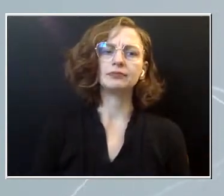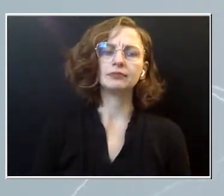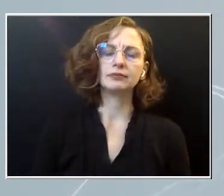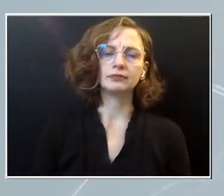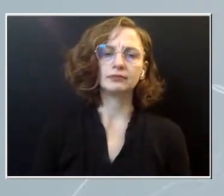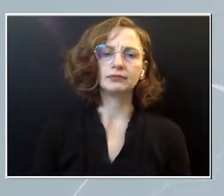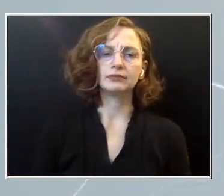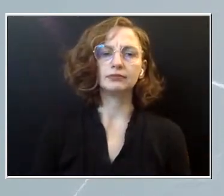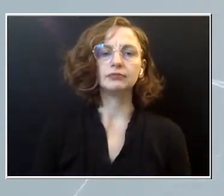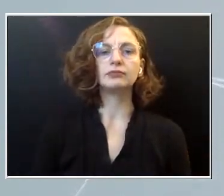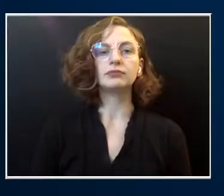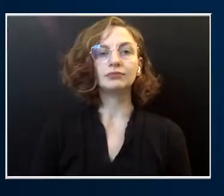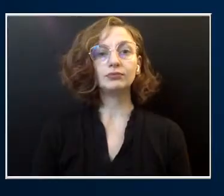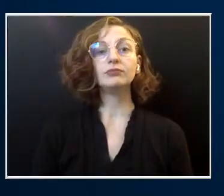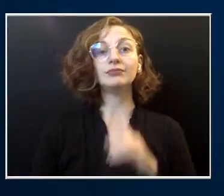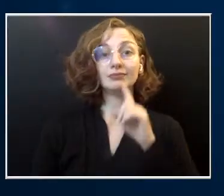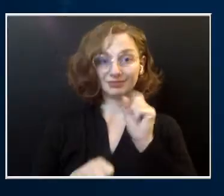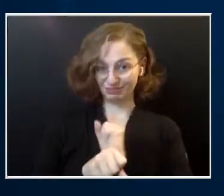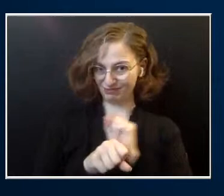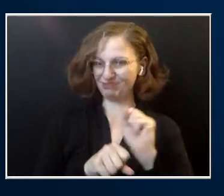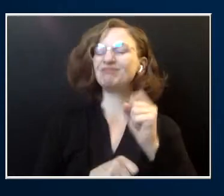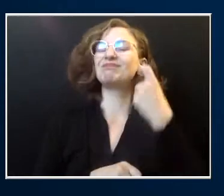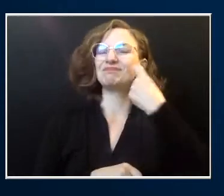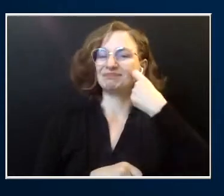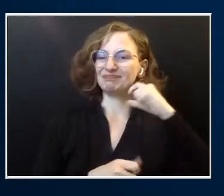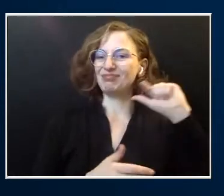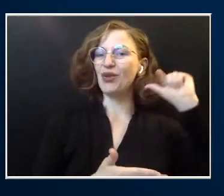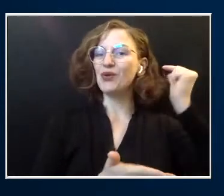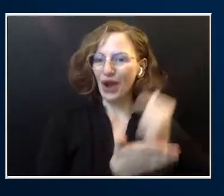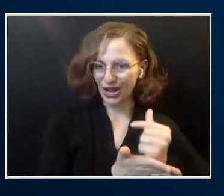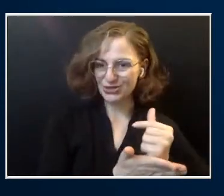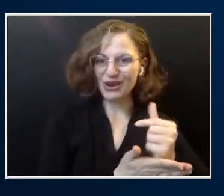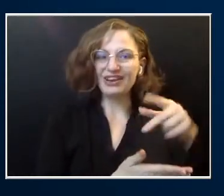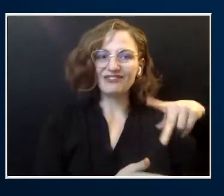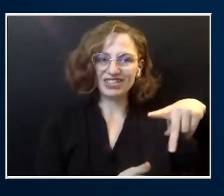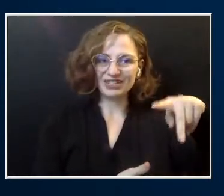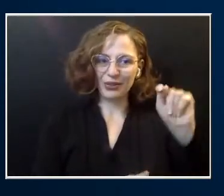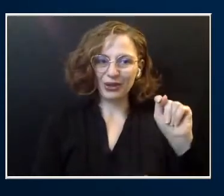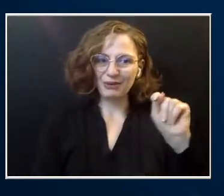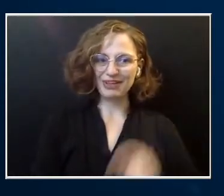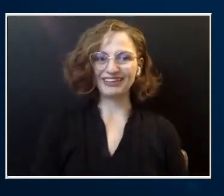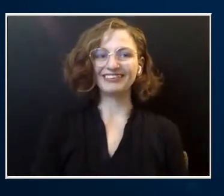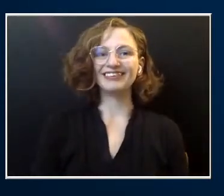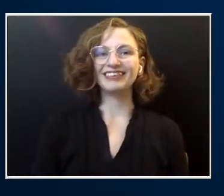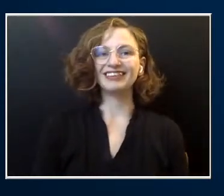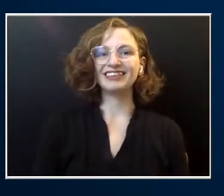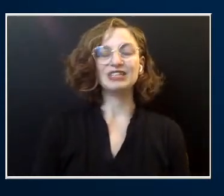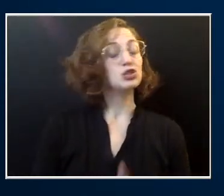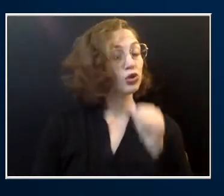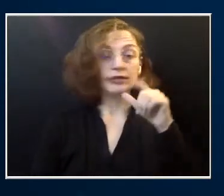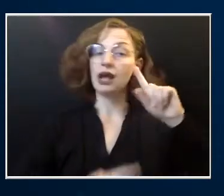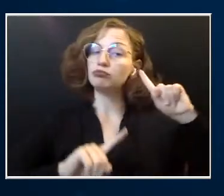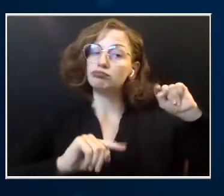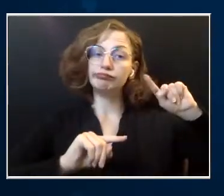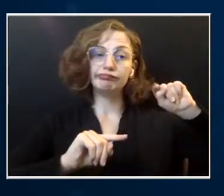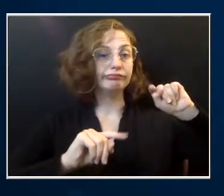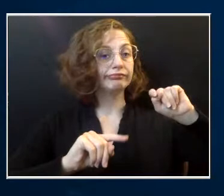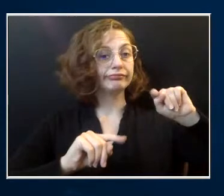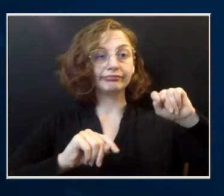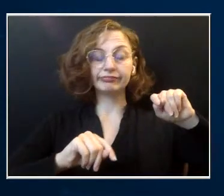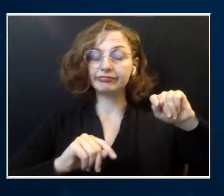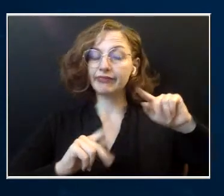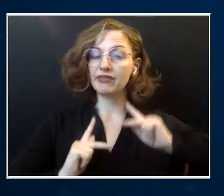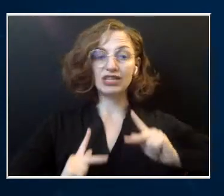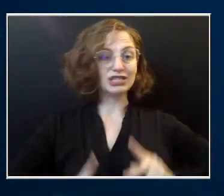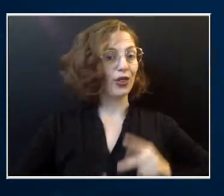Well, he actually graduated physical therapy. So he's no longer going to physical therapy. They